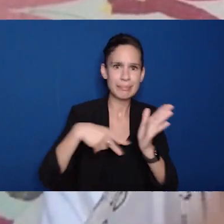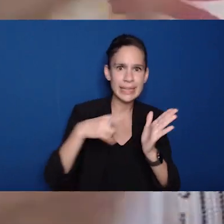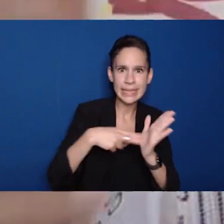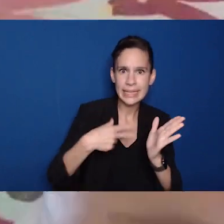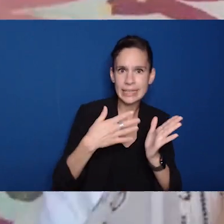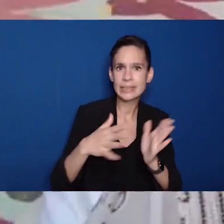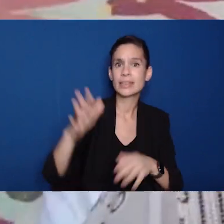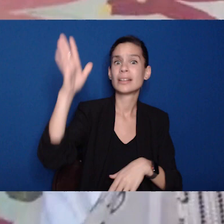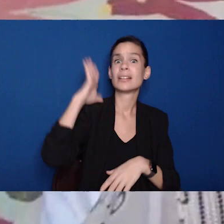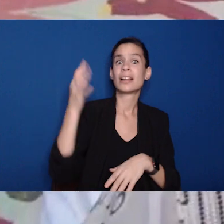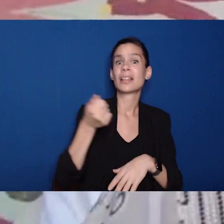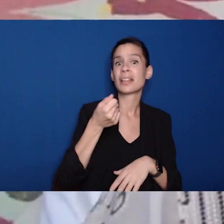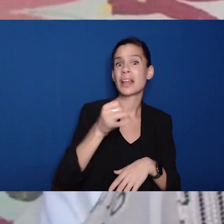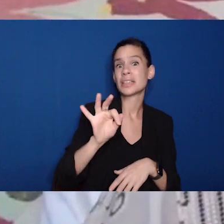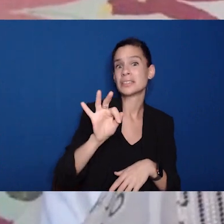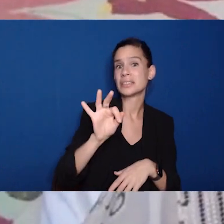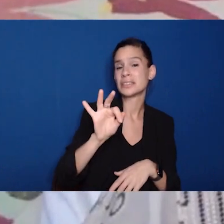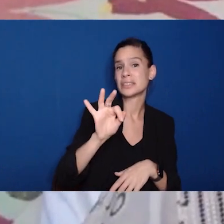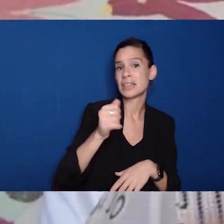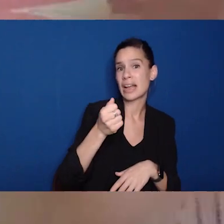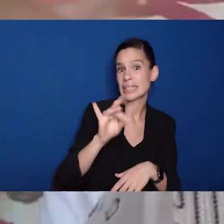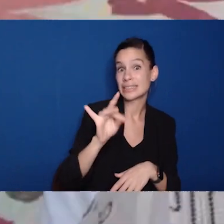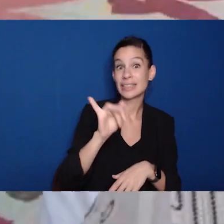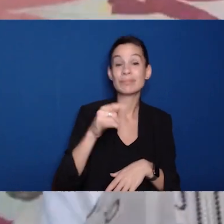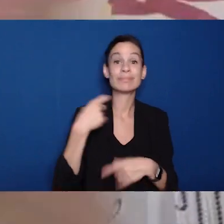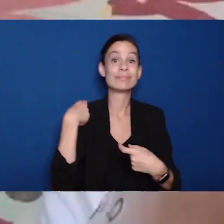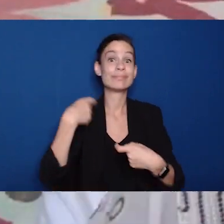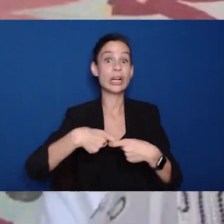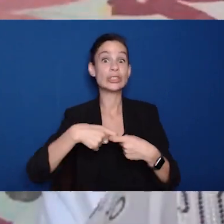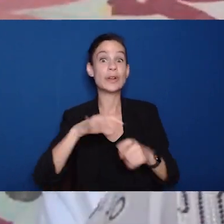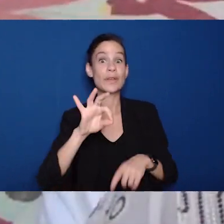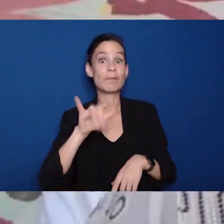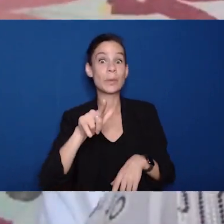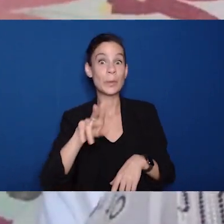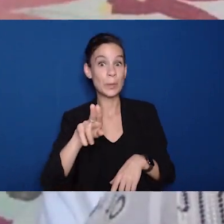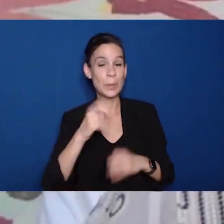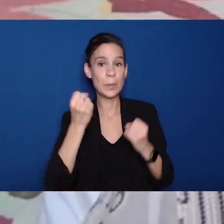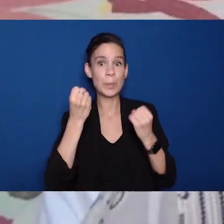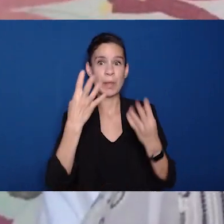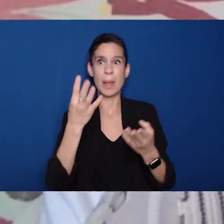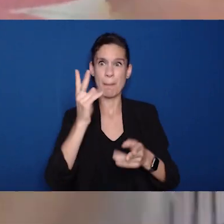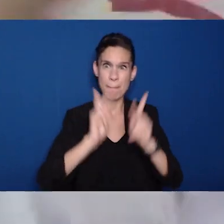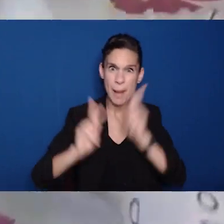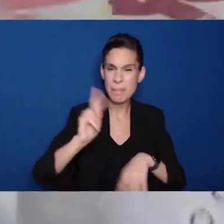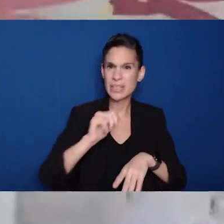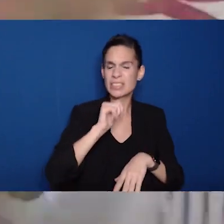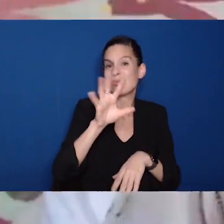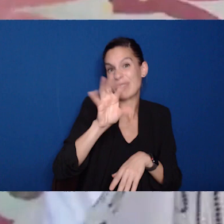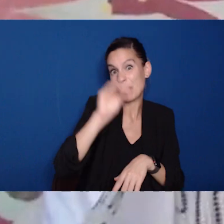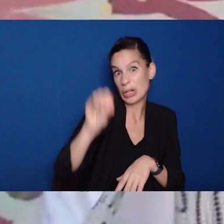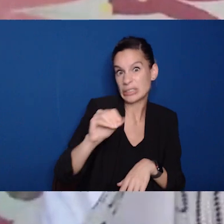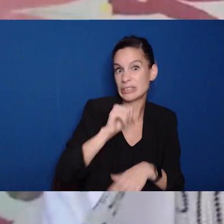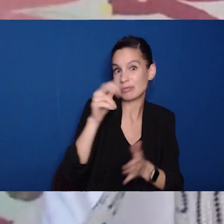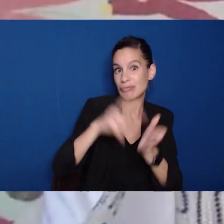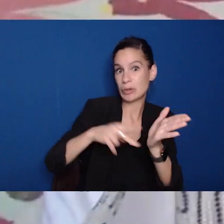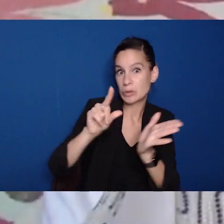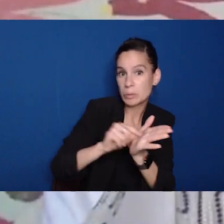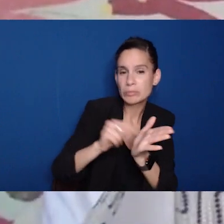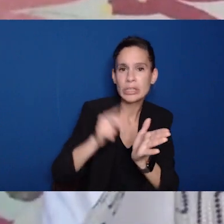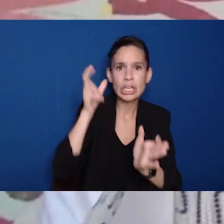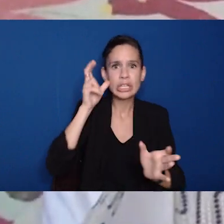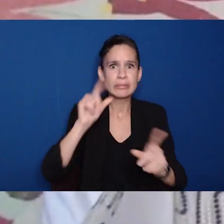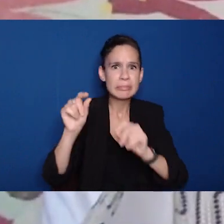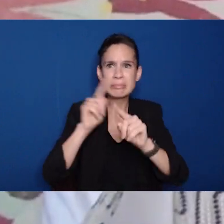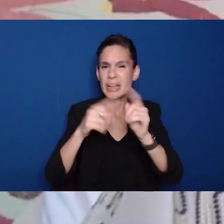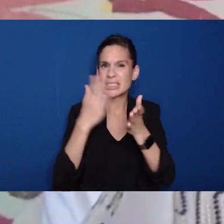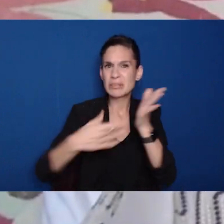literate. I mean, 1918, half the population was not literate. Doesn't mean they didn't hear about it, but they couldn't read about